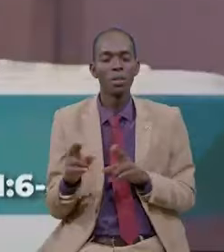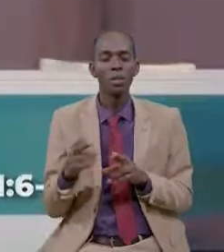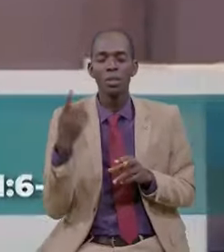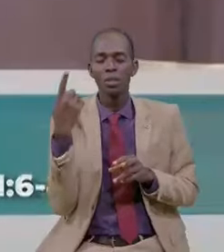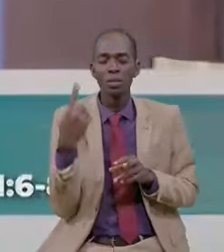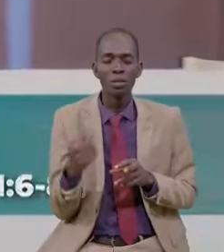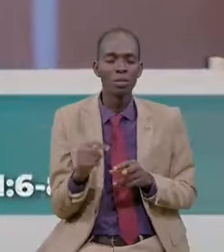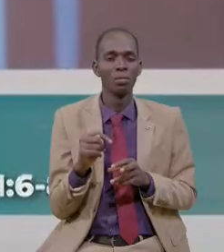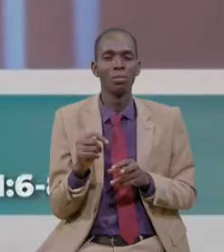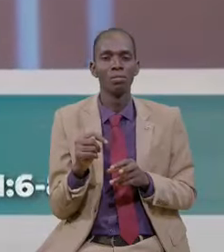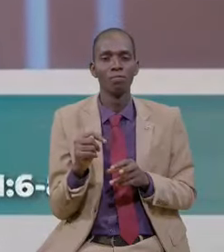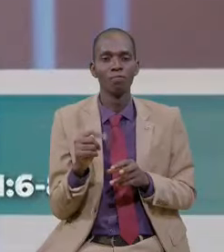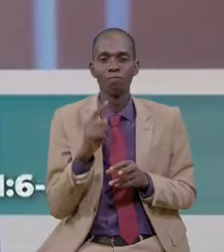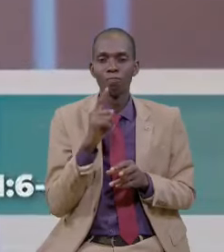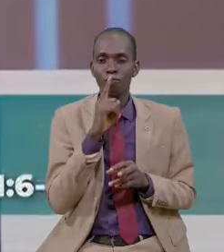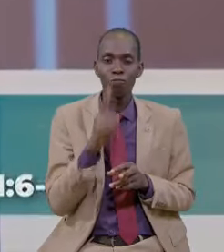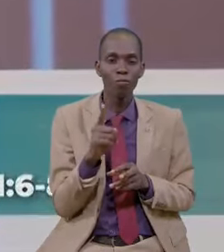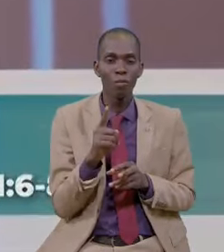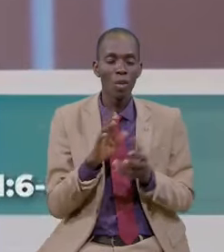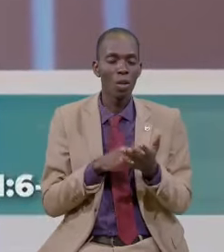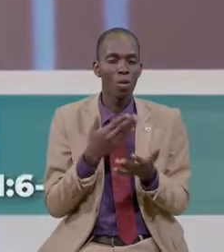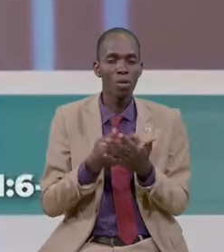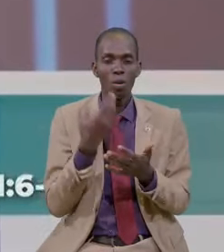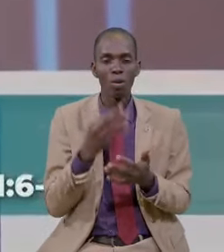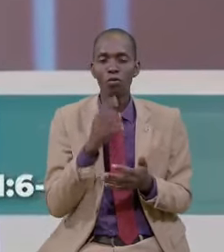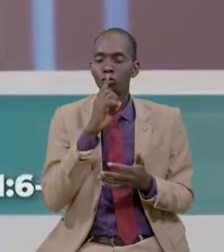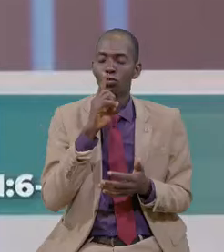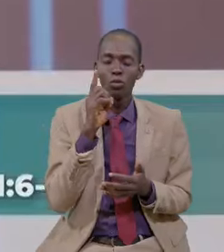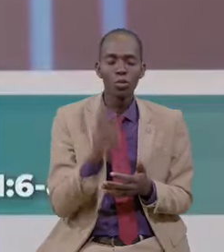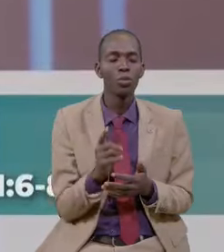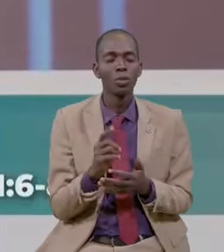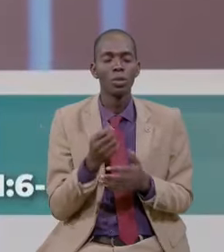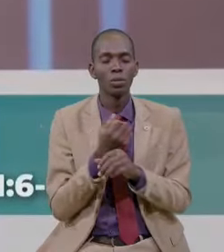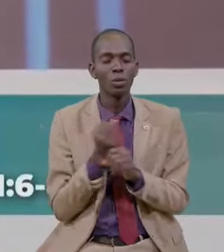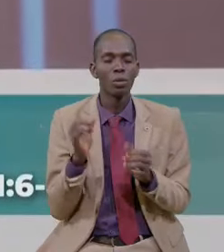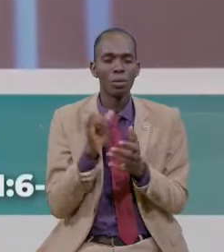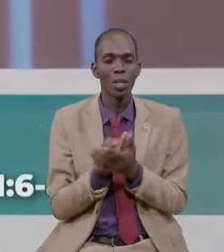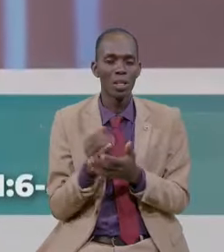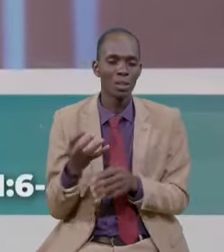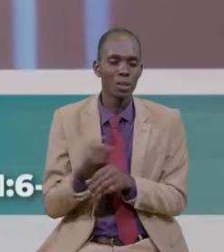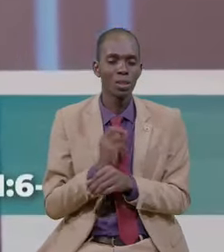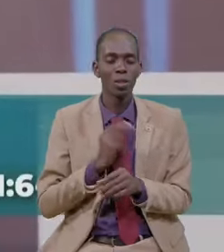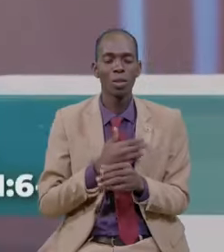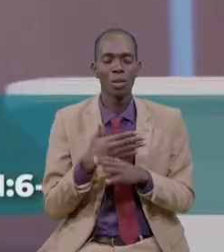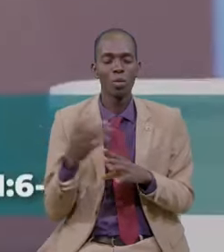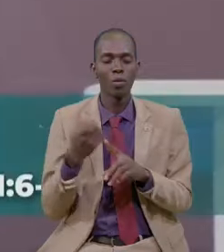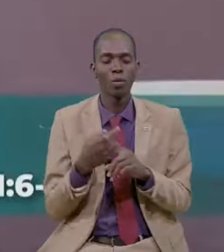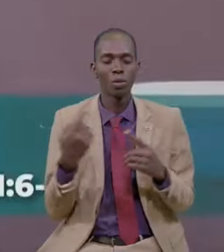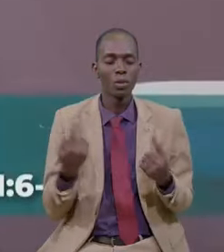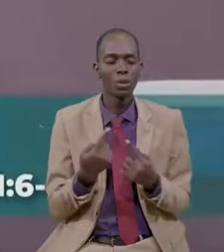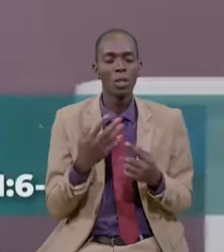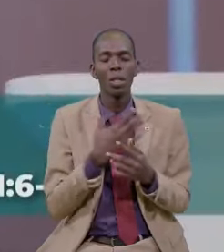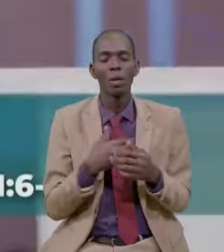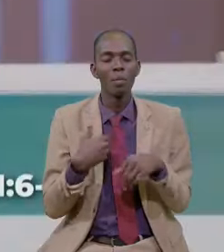real salvation that saves us from sin, that takes us away from sin, and makes us now to